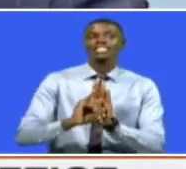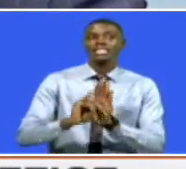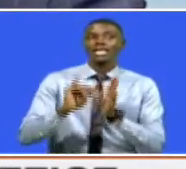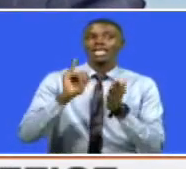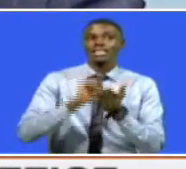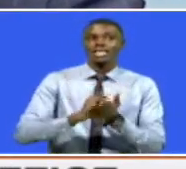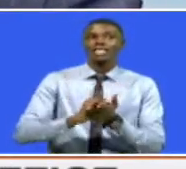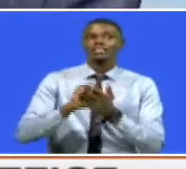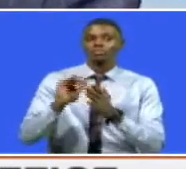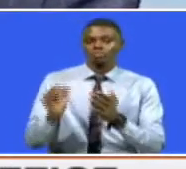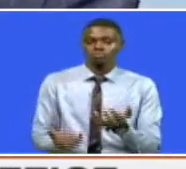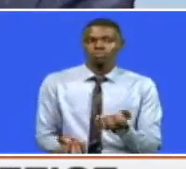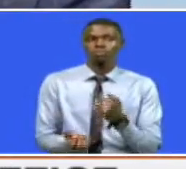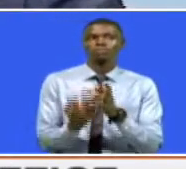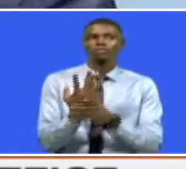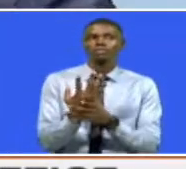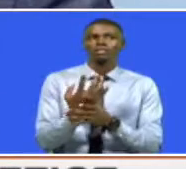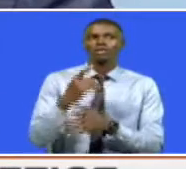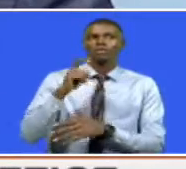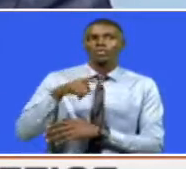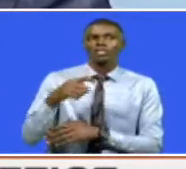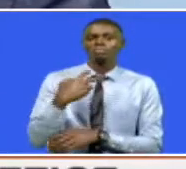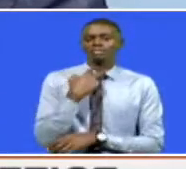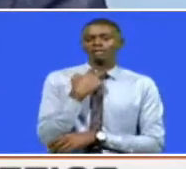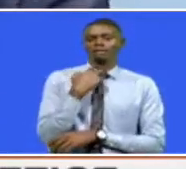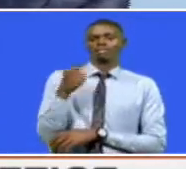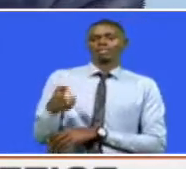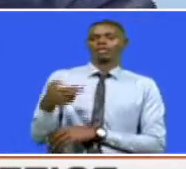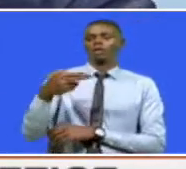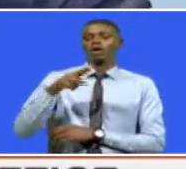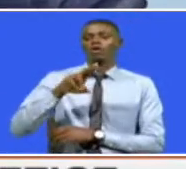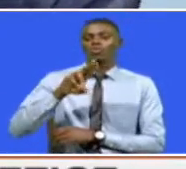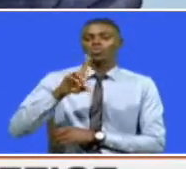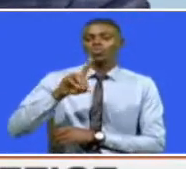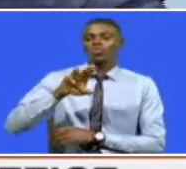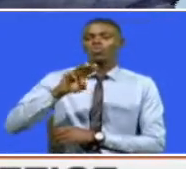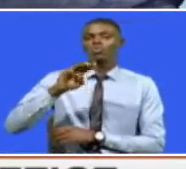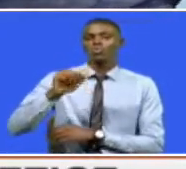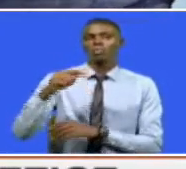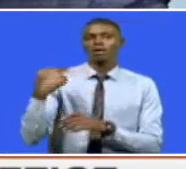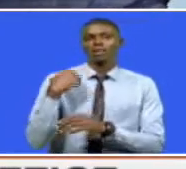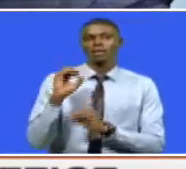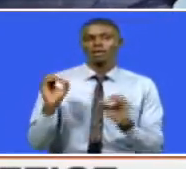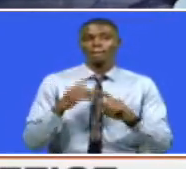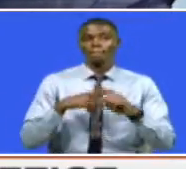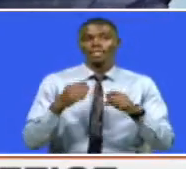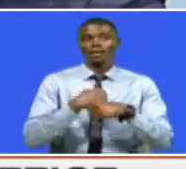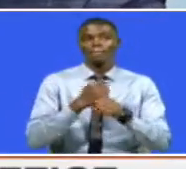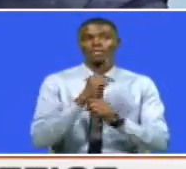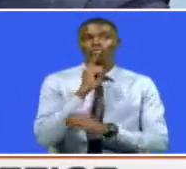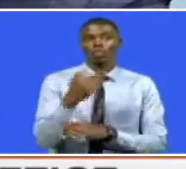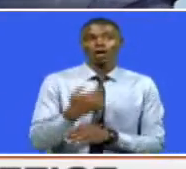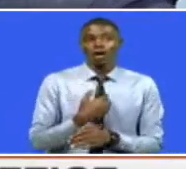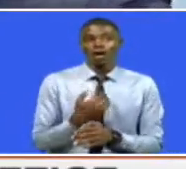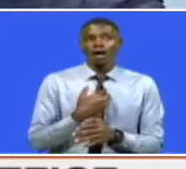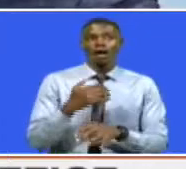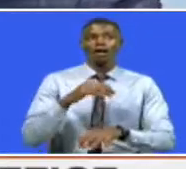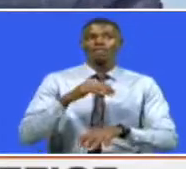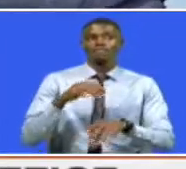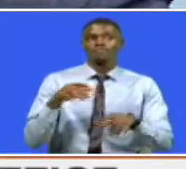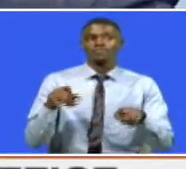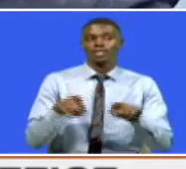was envisaged. So we don't need to get stuck to the Huduma number. What we need to do is to ensure that we have got a single